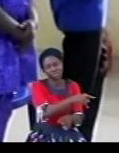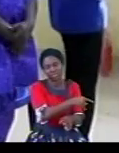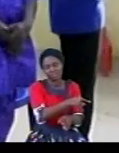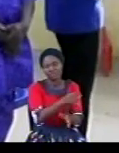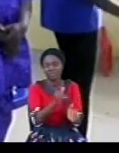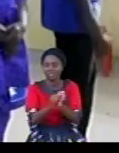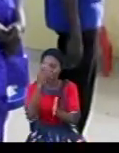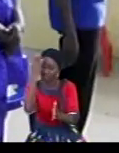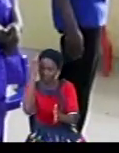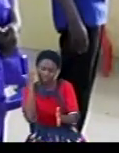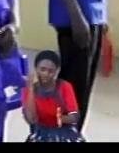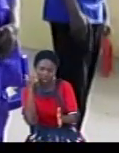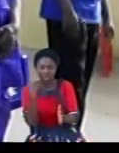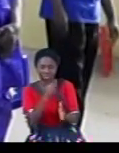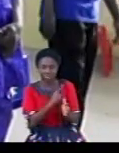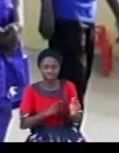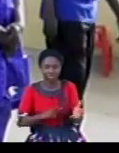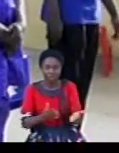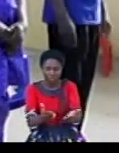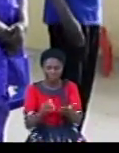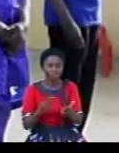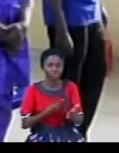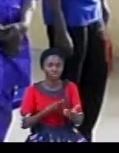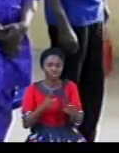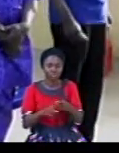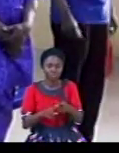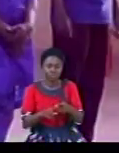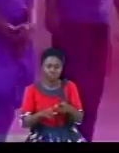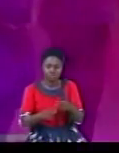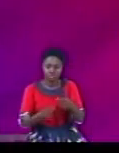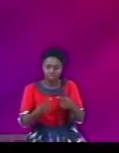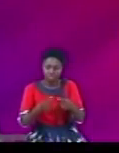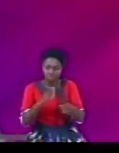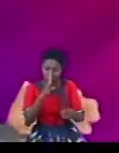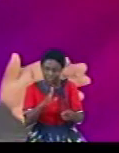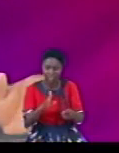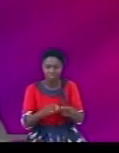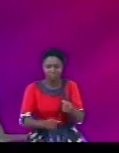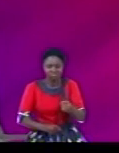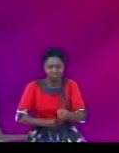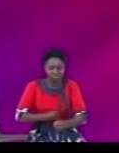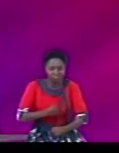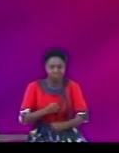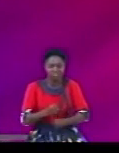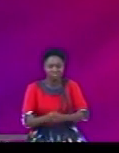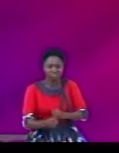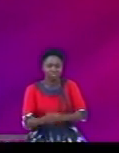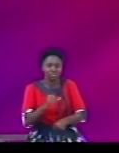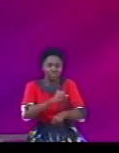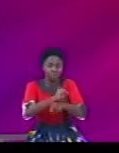why the Lord wants us to be traveling ambassadors who are focused on